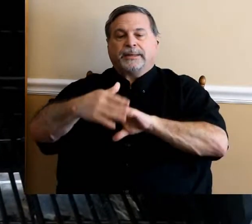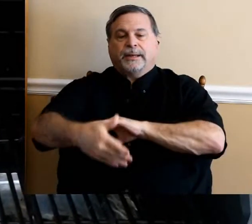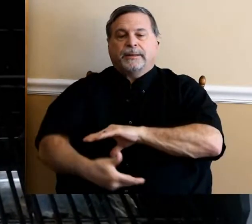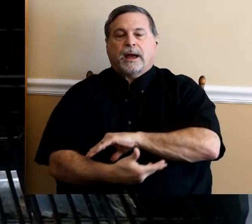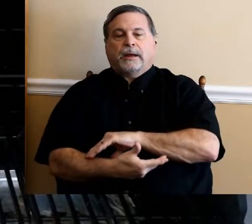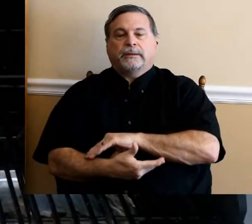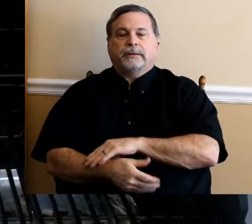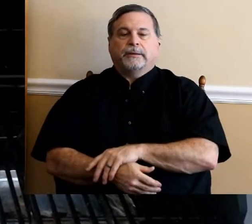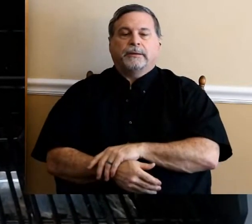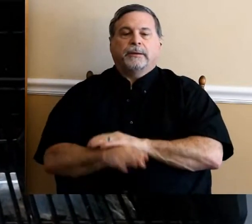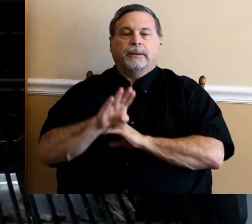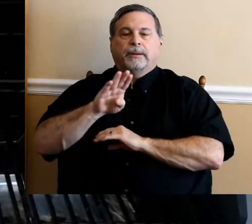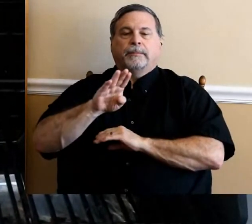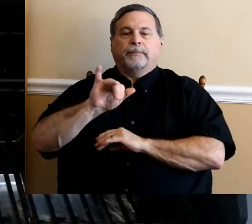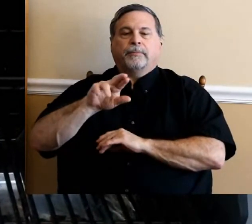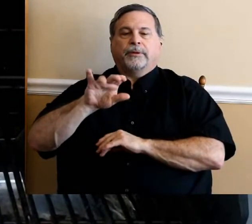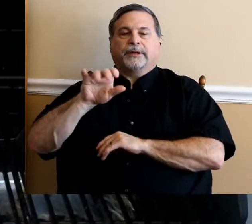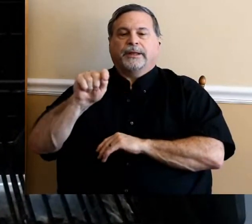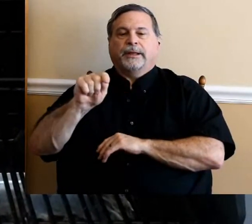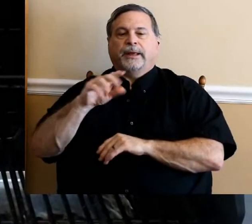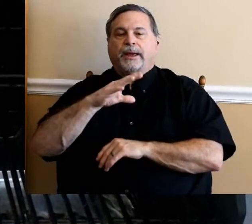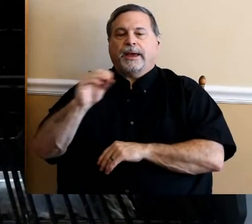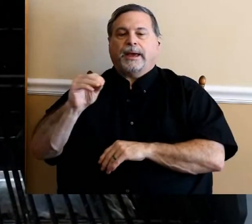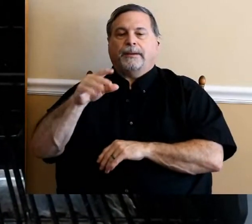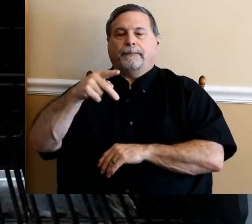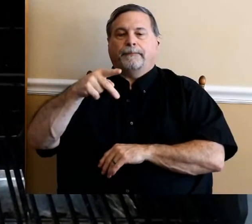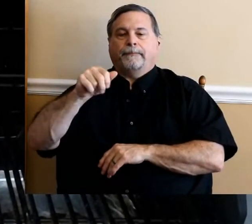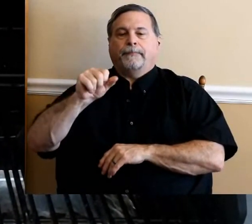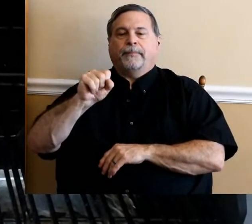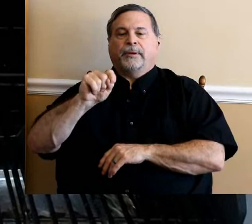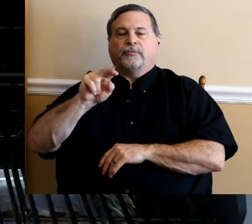night. Brisket and pastrami.